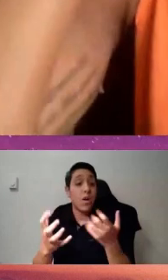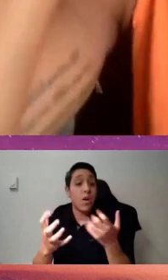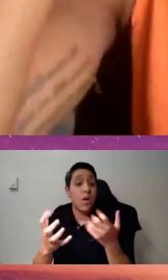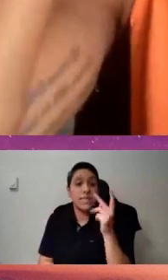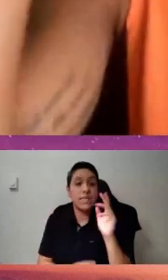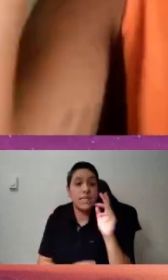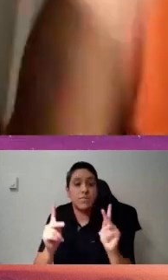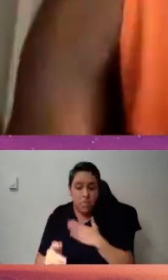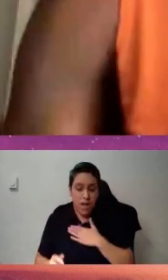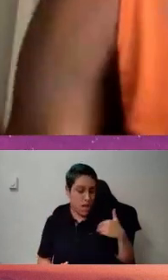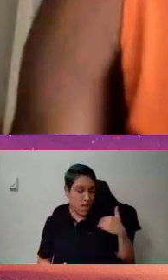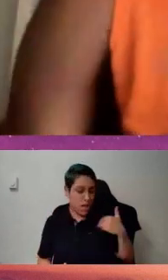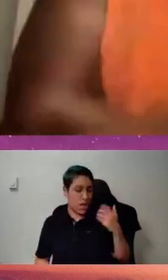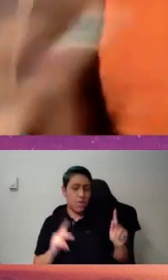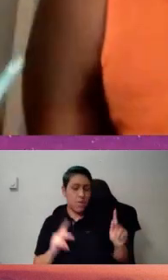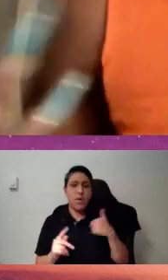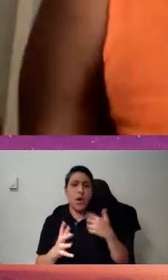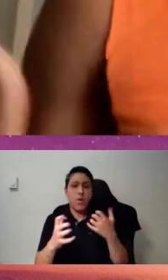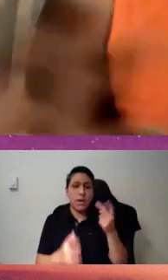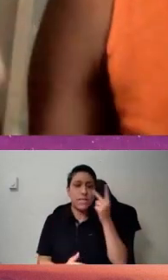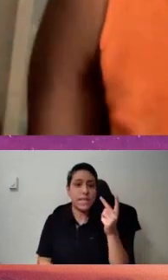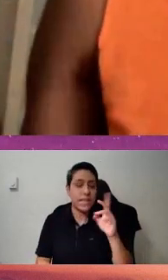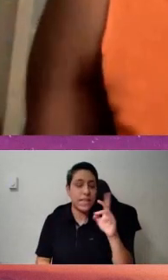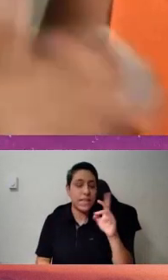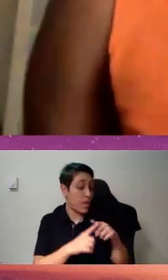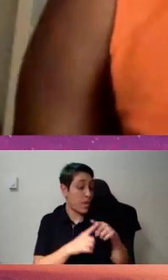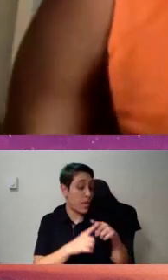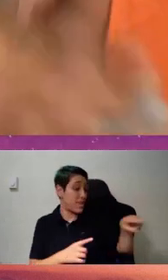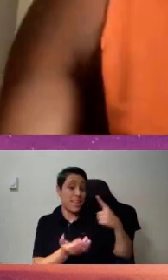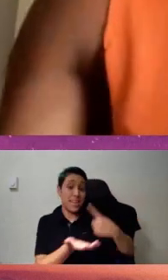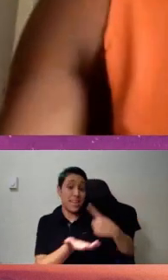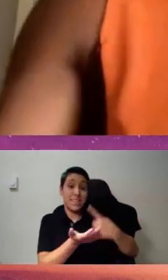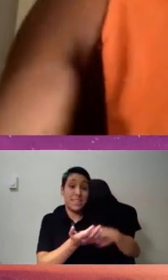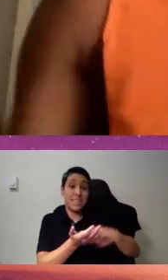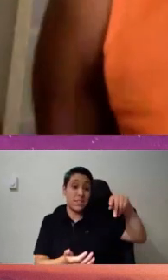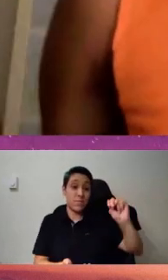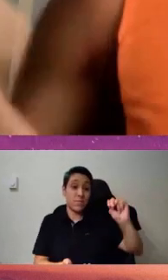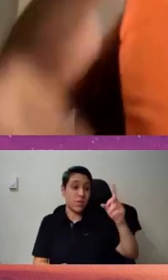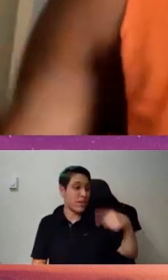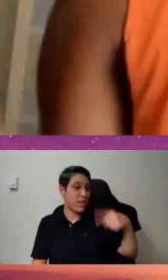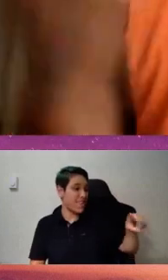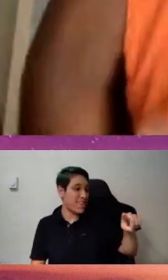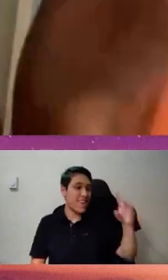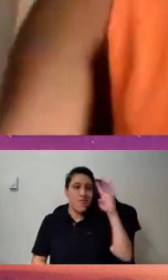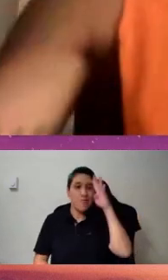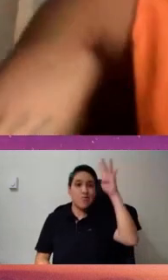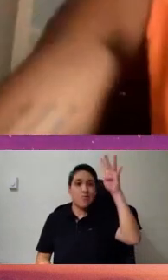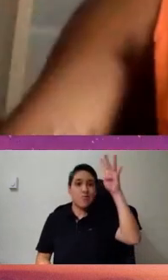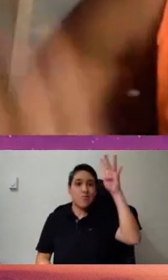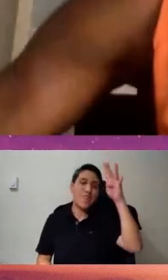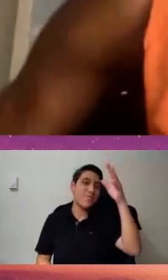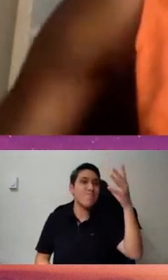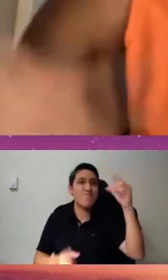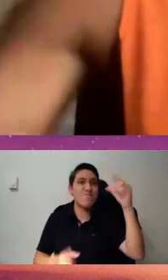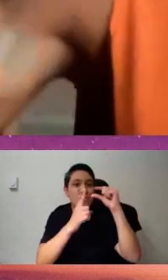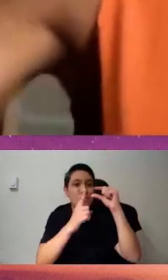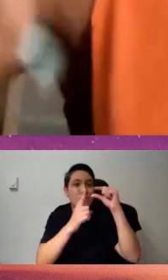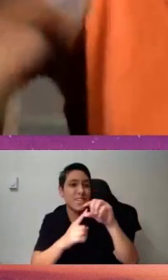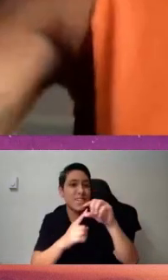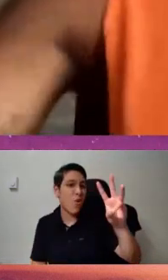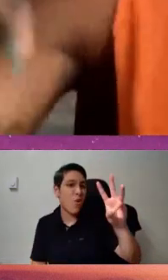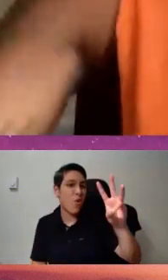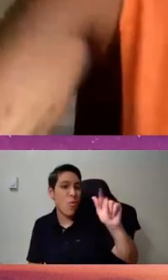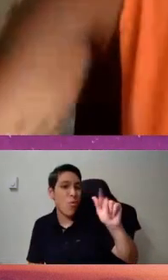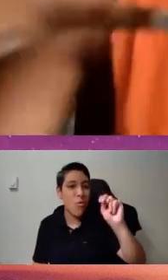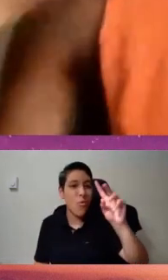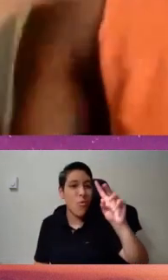my young people, when I would bring up pronouns, they would come up with Wakanda, they would come up with Pokemon trainer, they would come